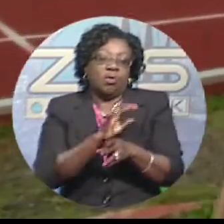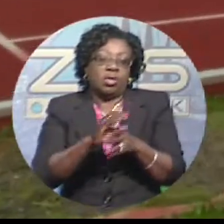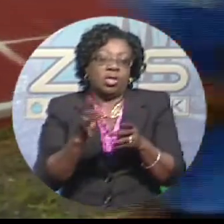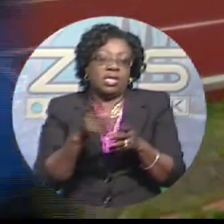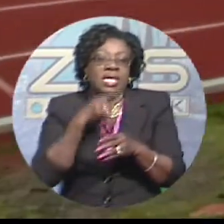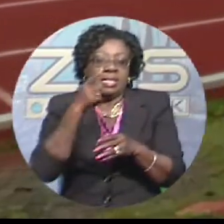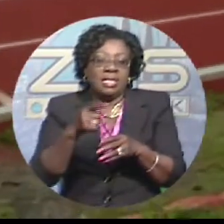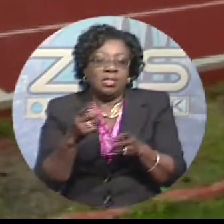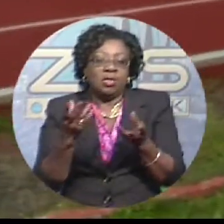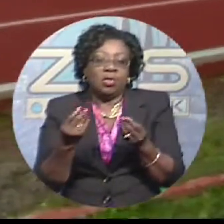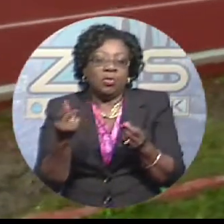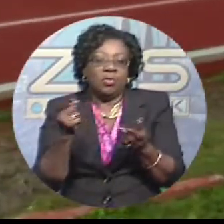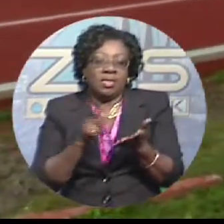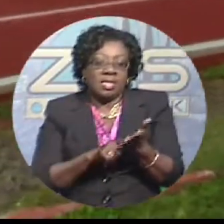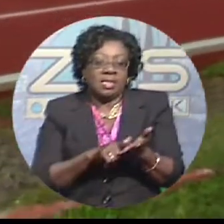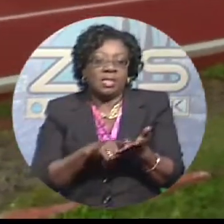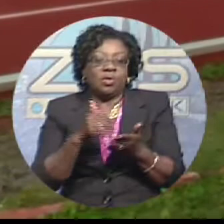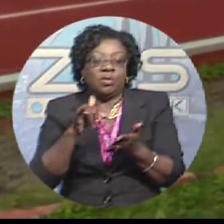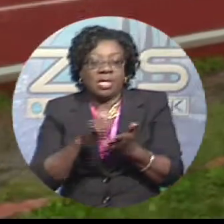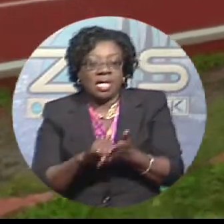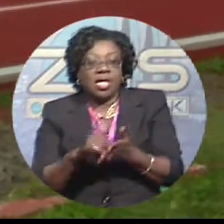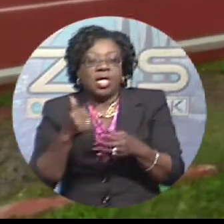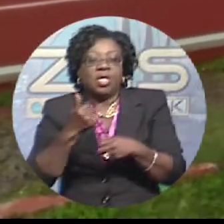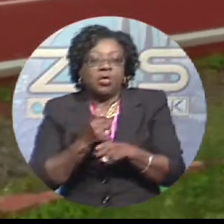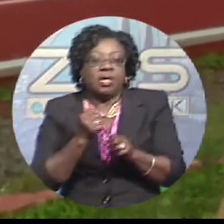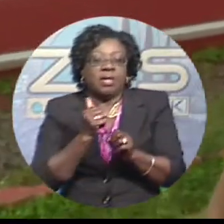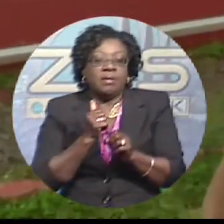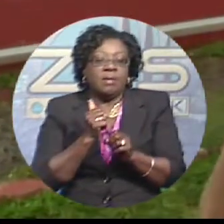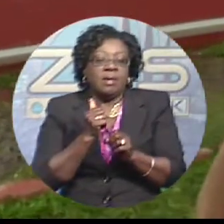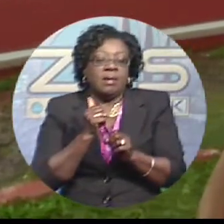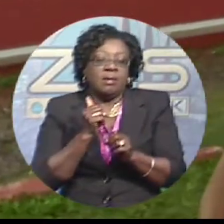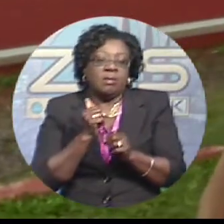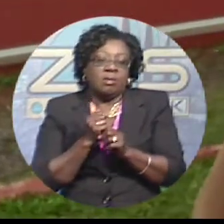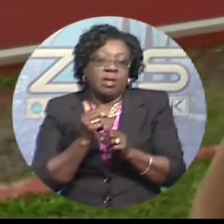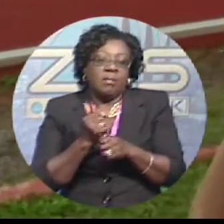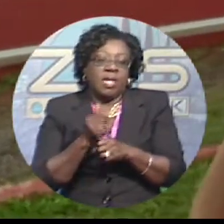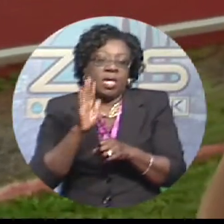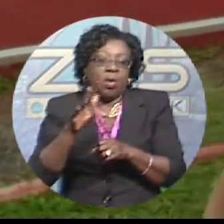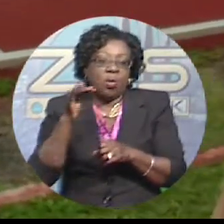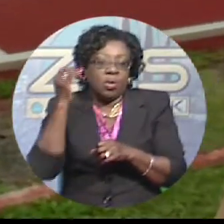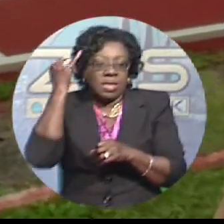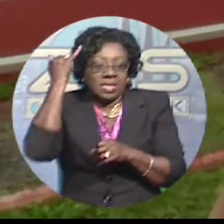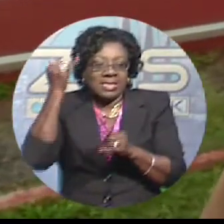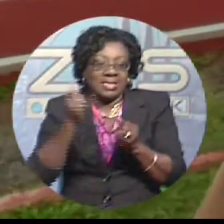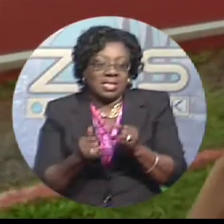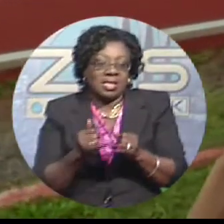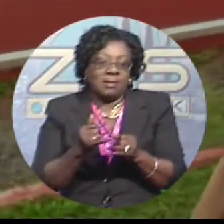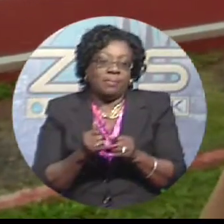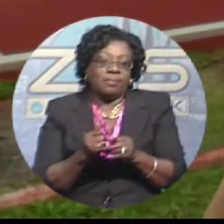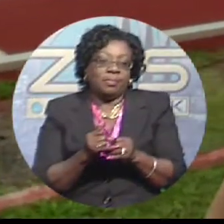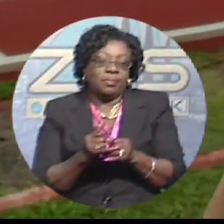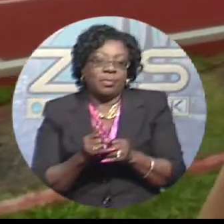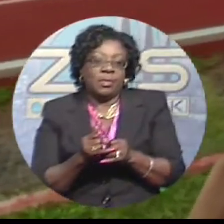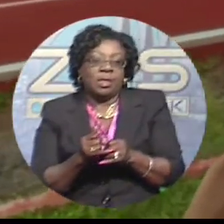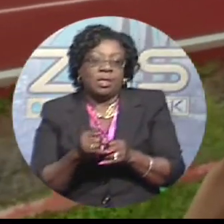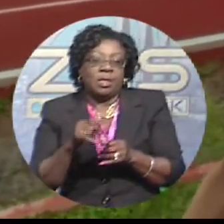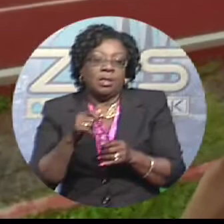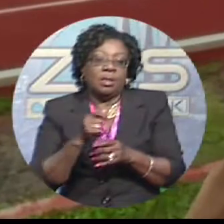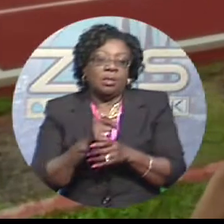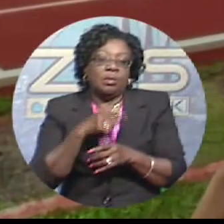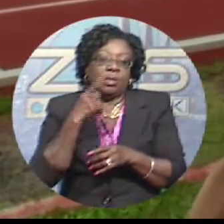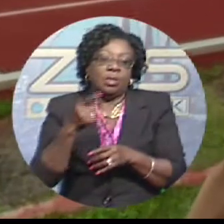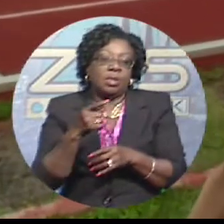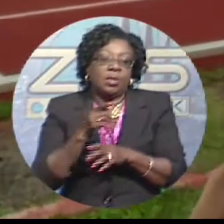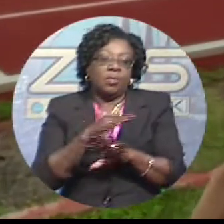do that, but you are grown. You can make a decision. You pay your coach to coach you. You don't pay your coach to tell you not to come home and to compete for